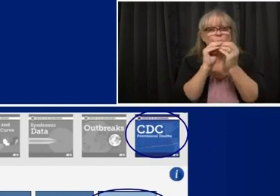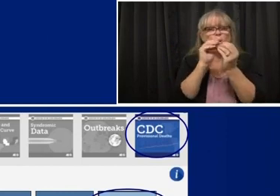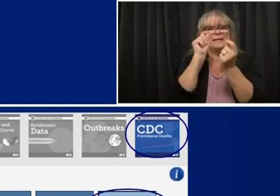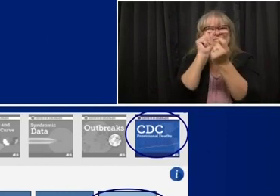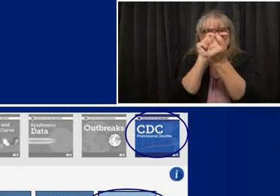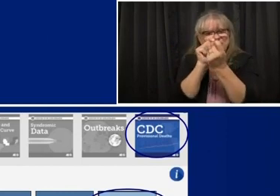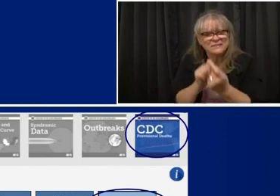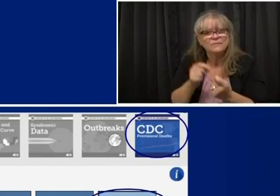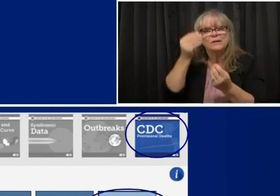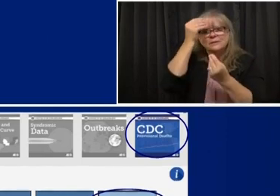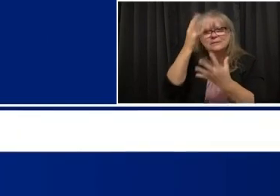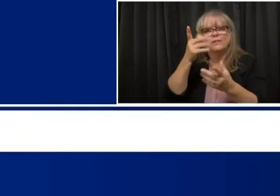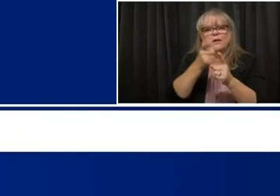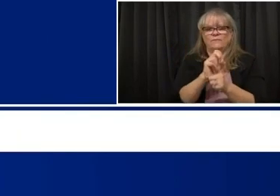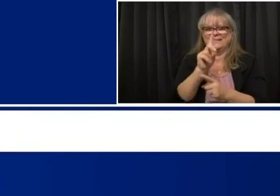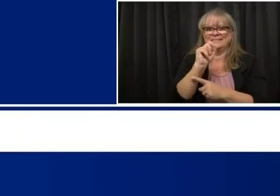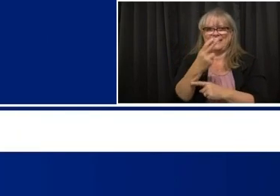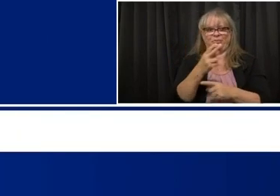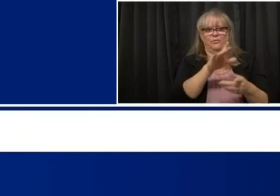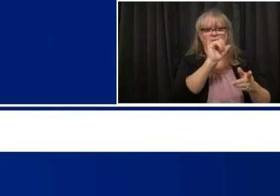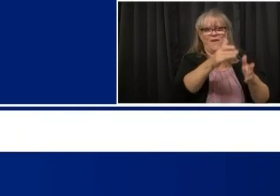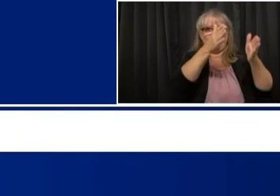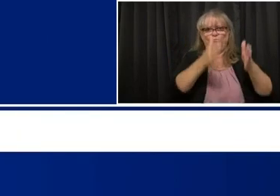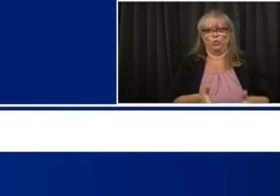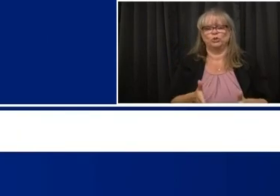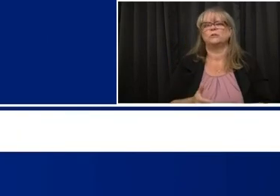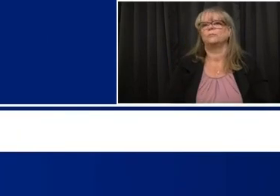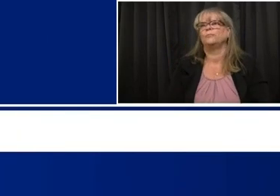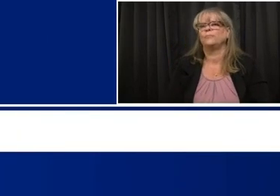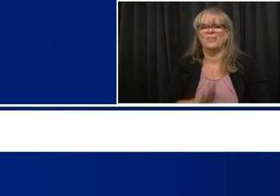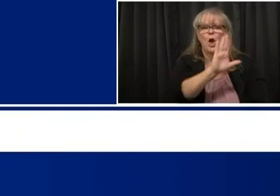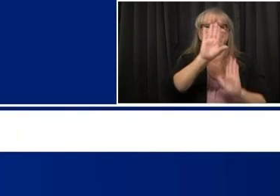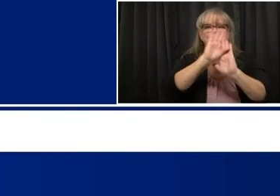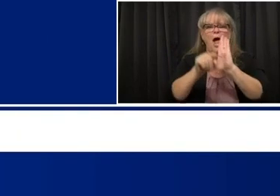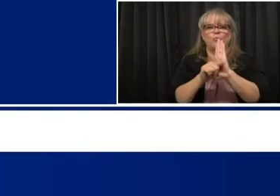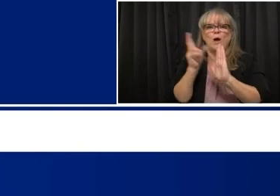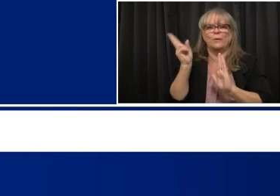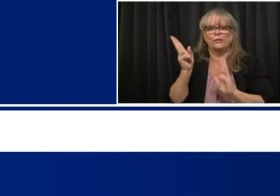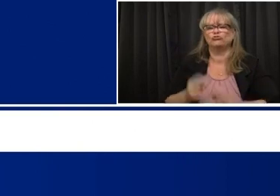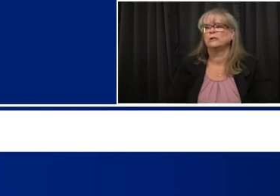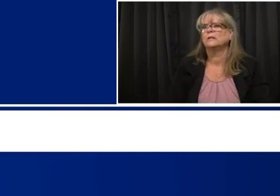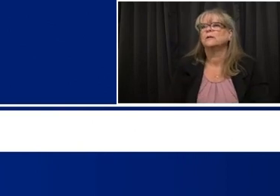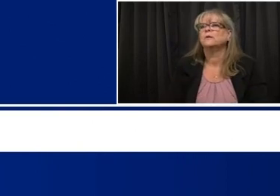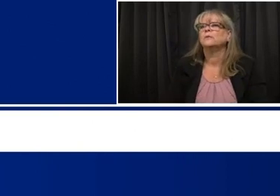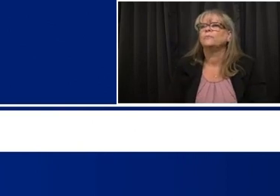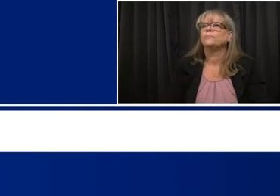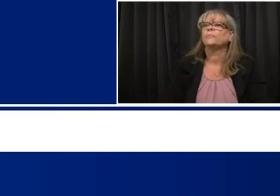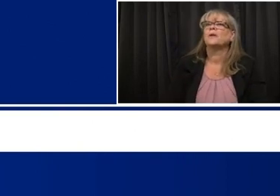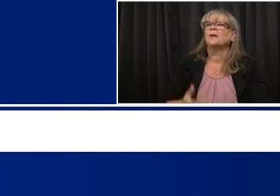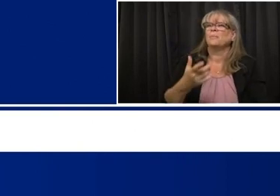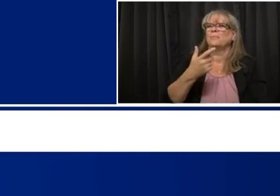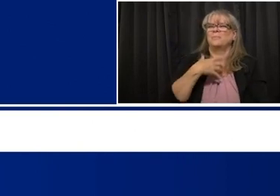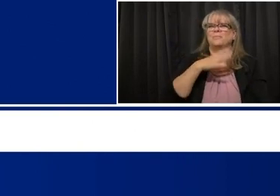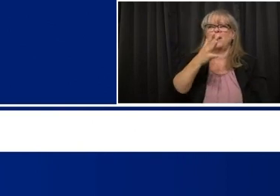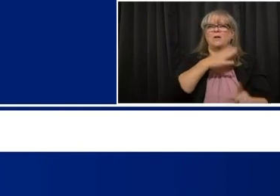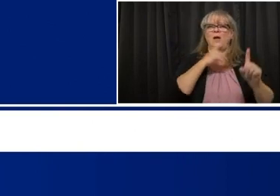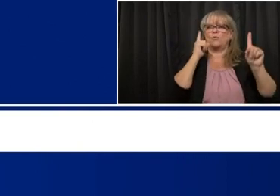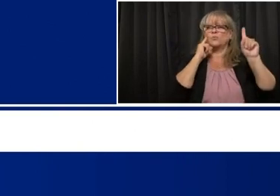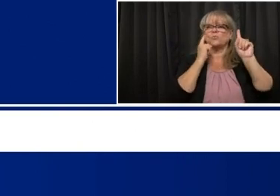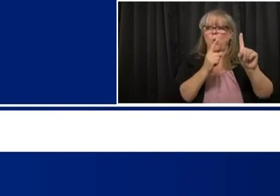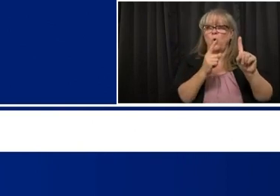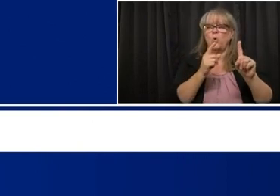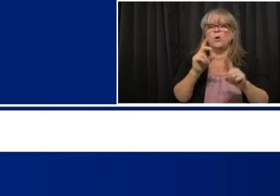state. Next slide. So finally, I just want to share that our goals with this data continue to be that we